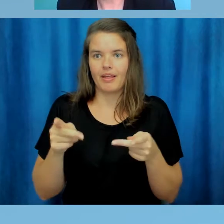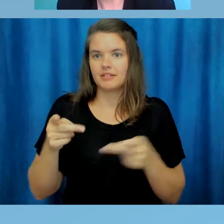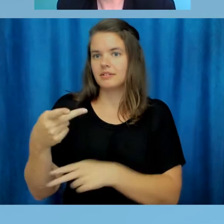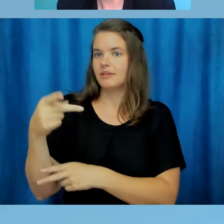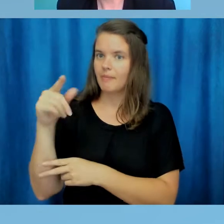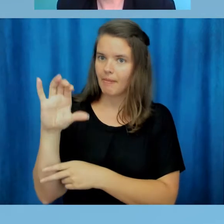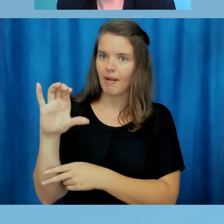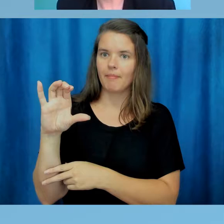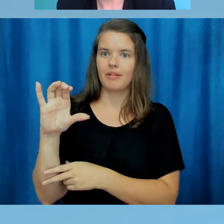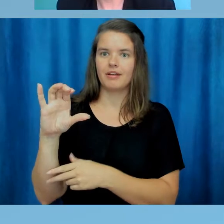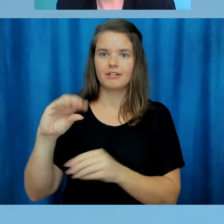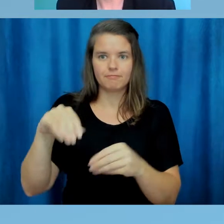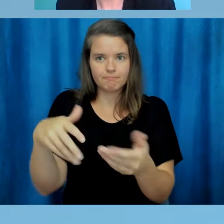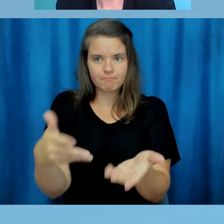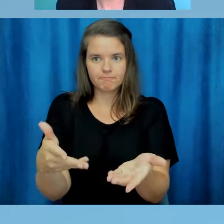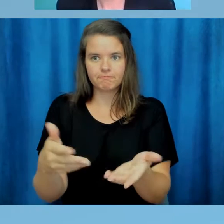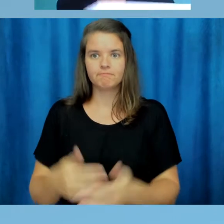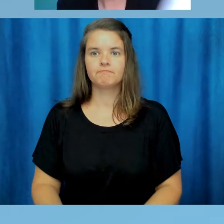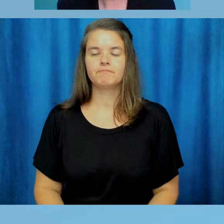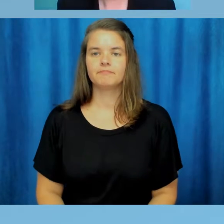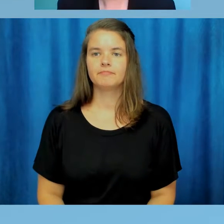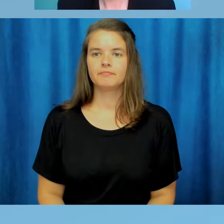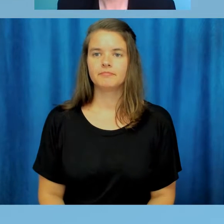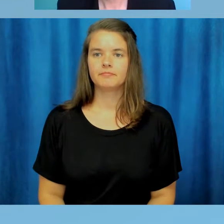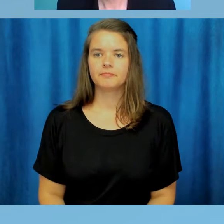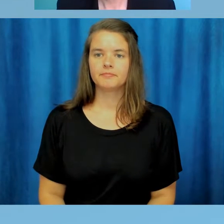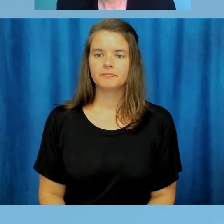of public accommodation.